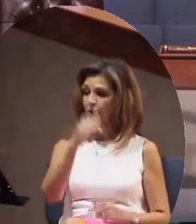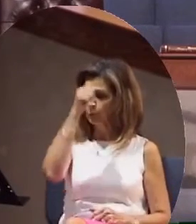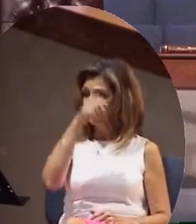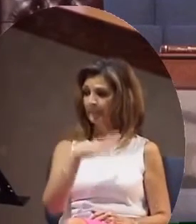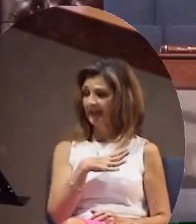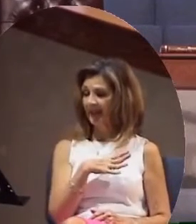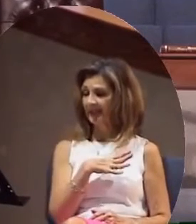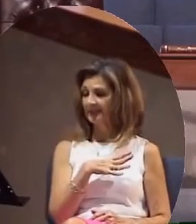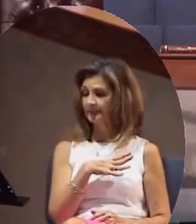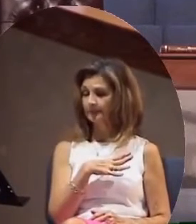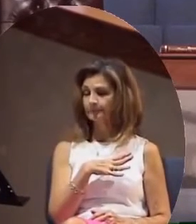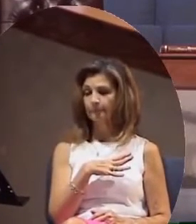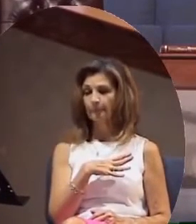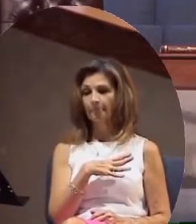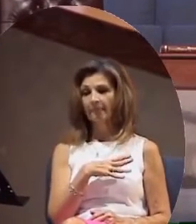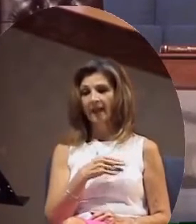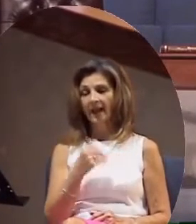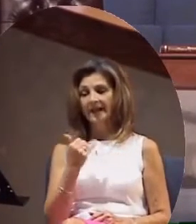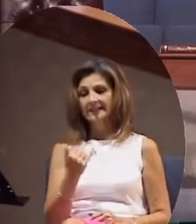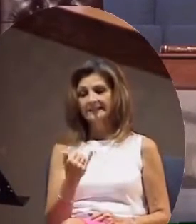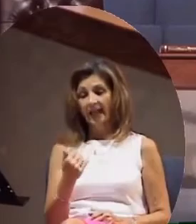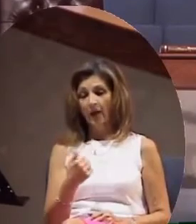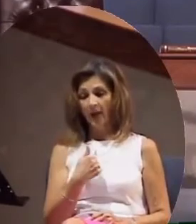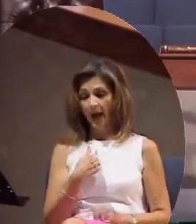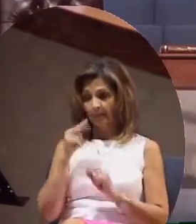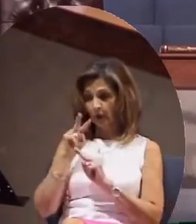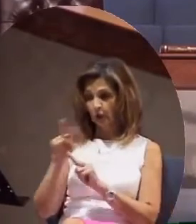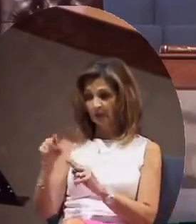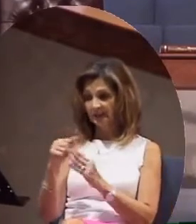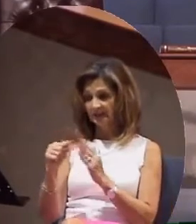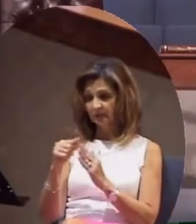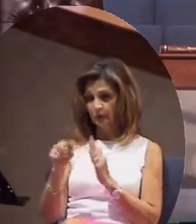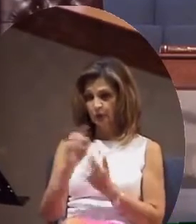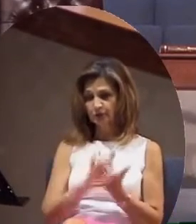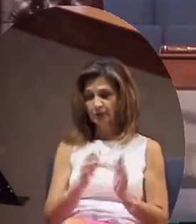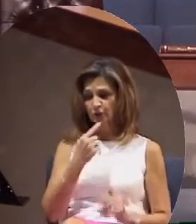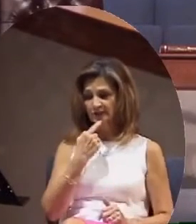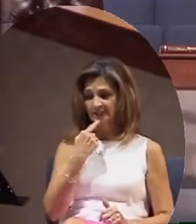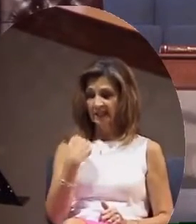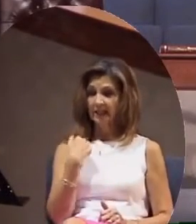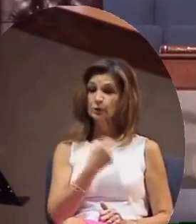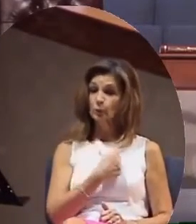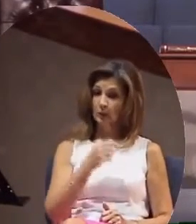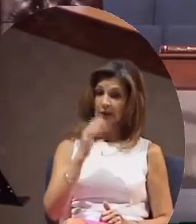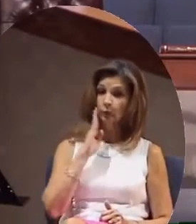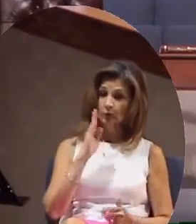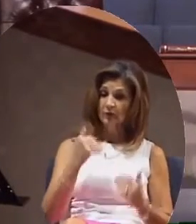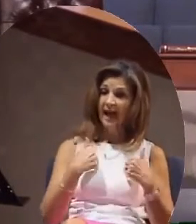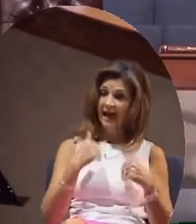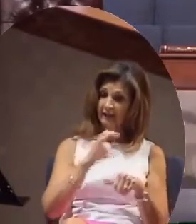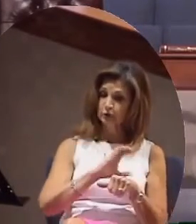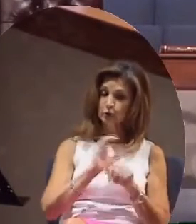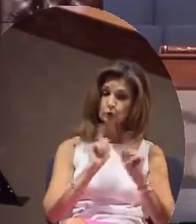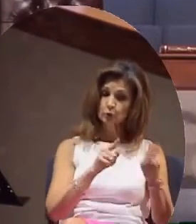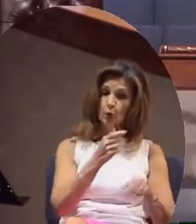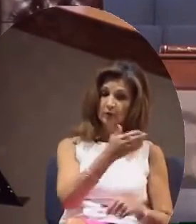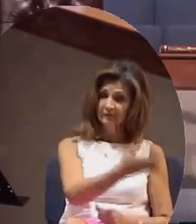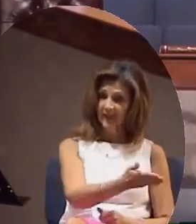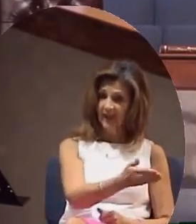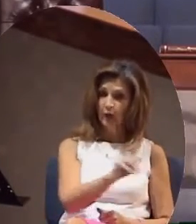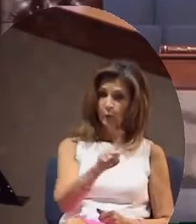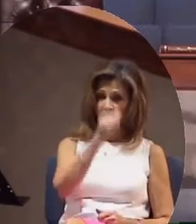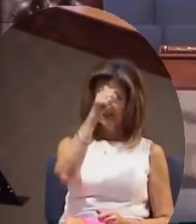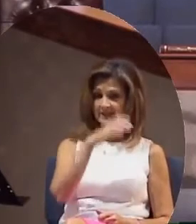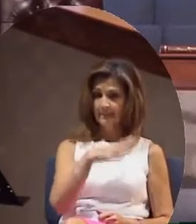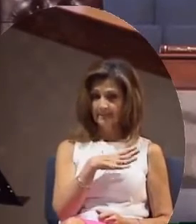man. Now, I'm looking at this thing, and Jesus said, we're going to have church, and we're going over there where there's